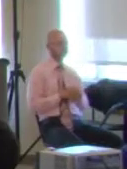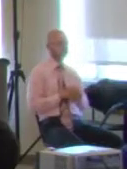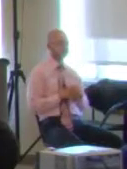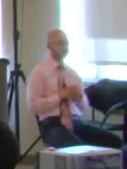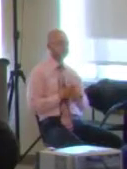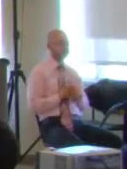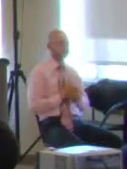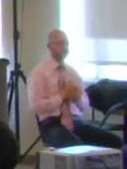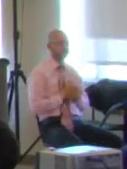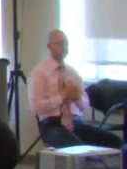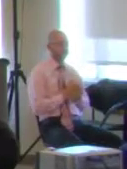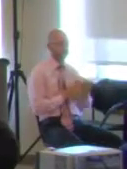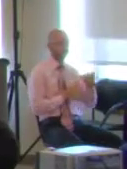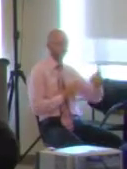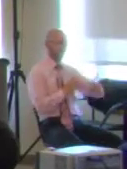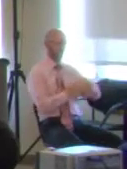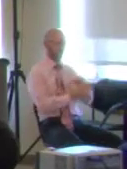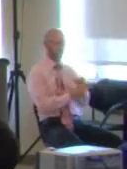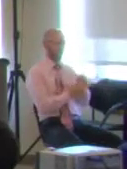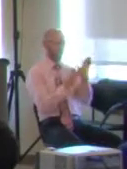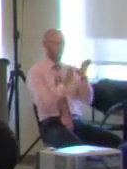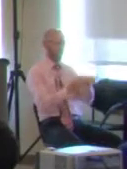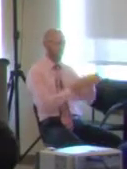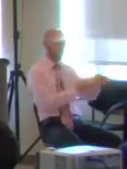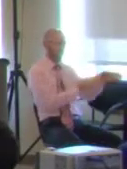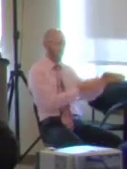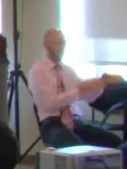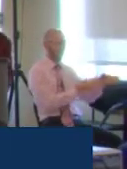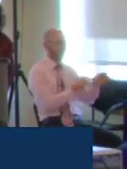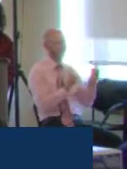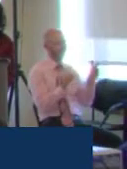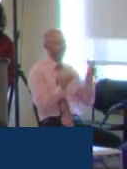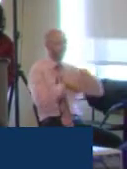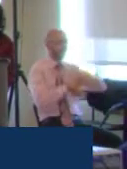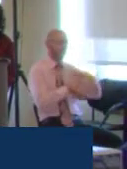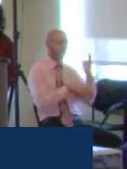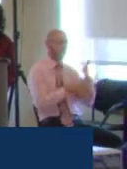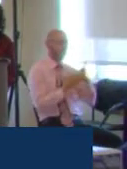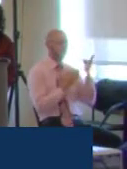kind of serves as almost a day program, but within a community setting.